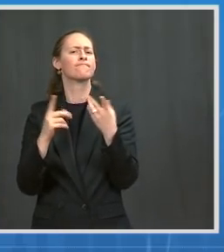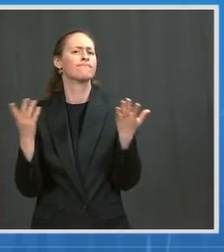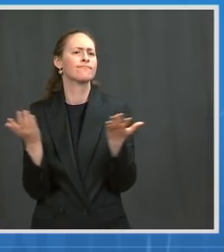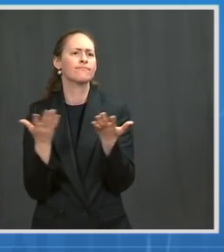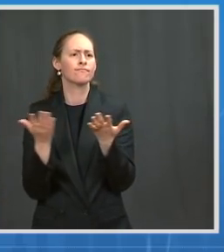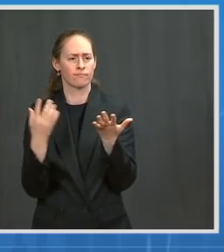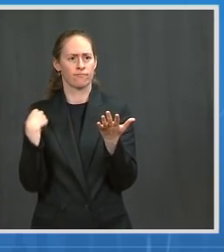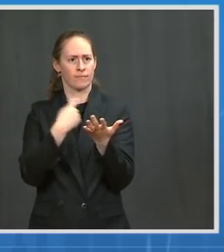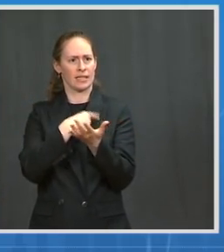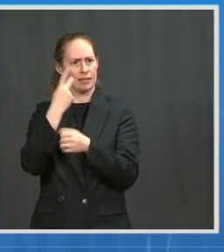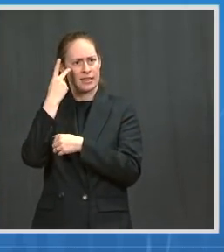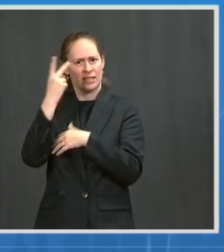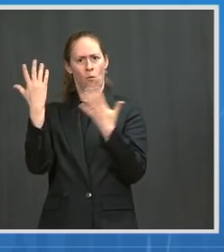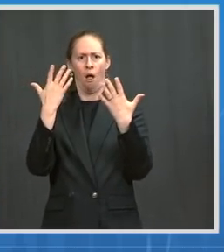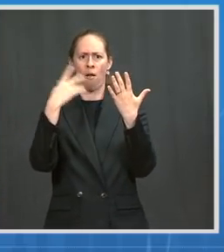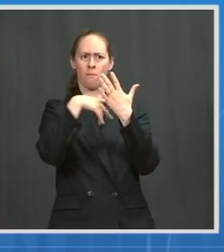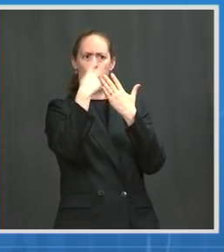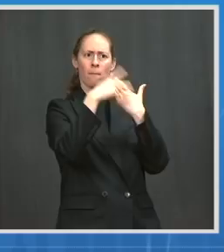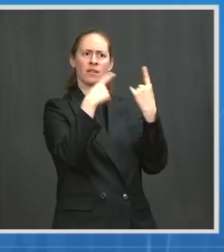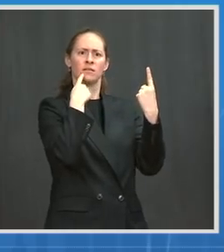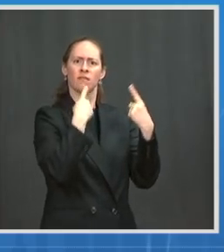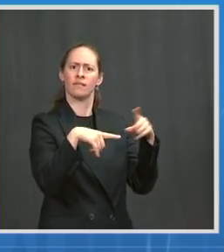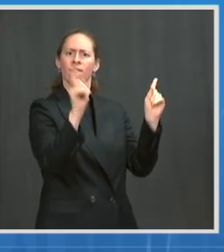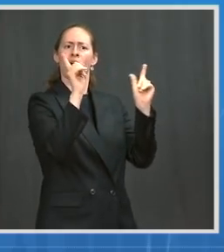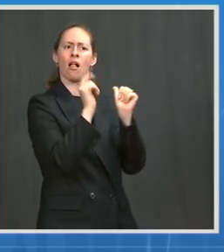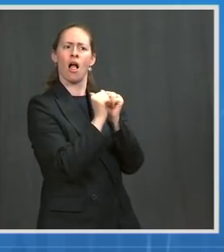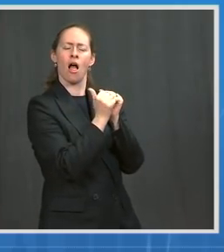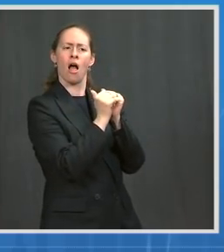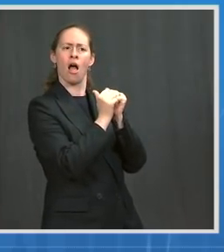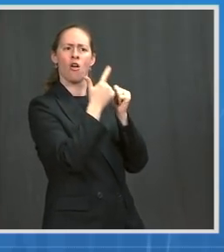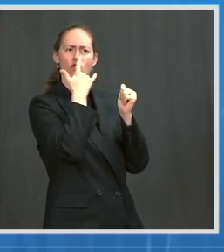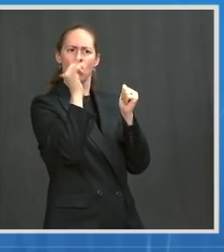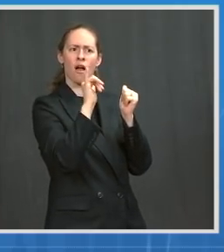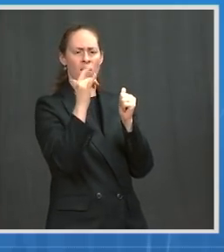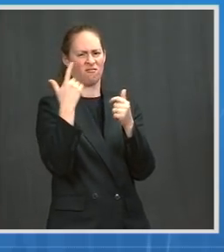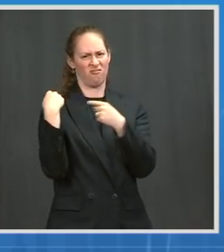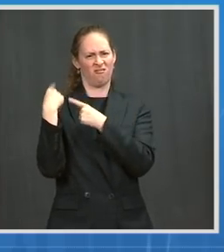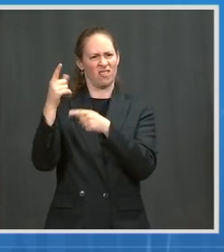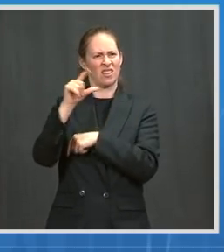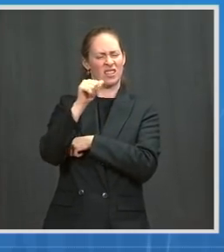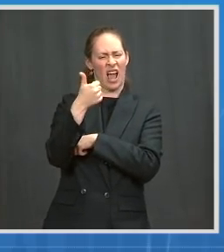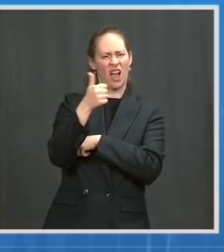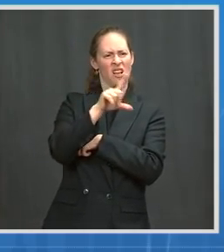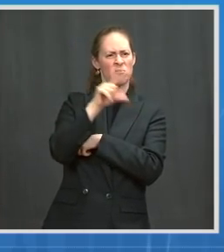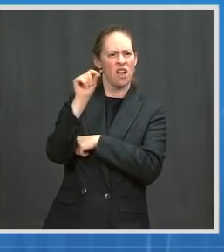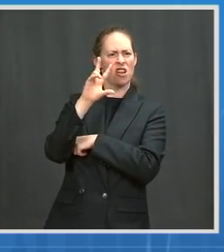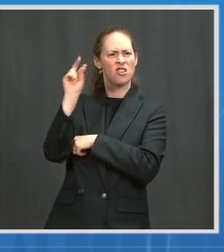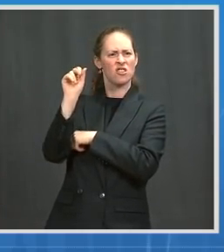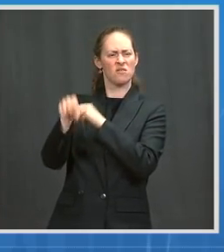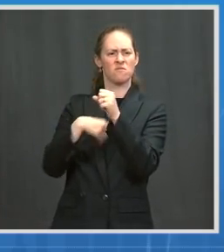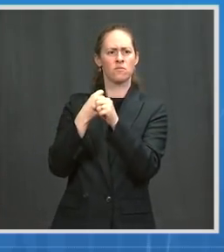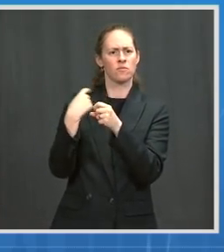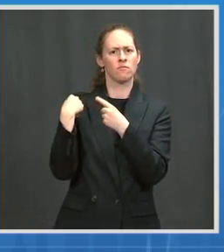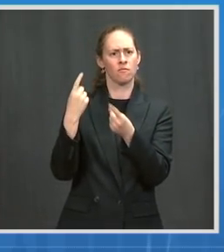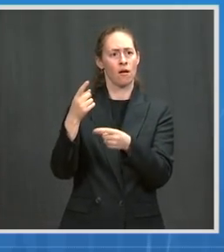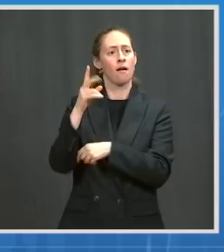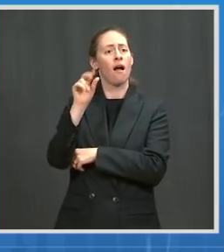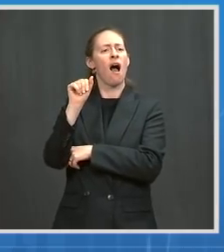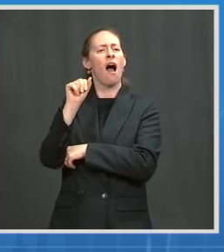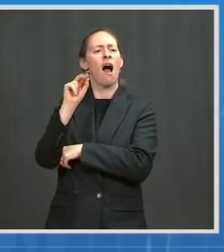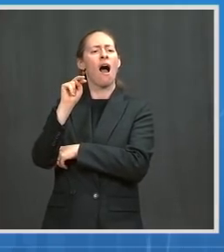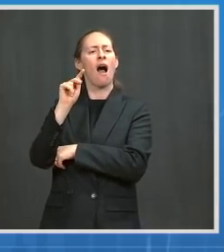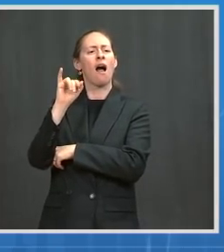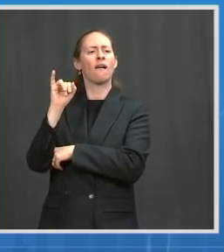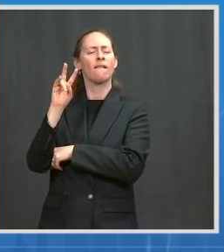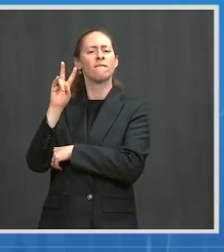successful program developed decades ago for the targeted development of antiretroviral drugs for